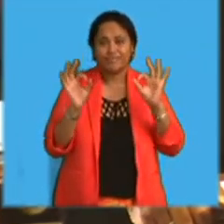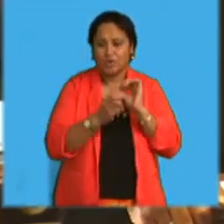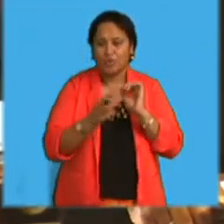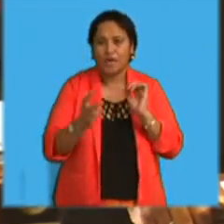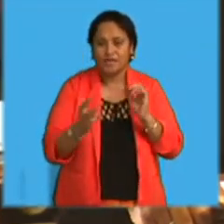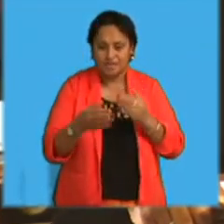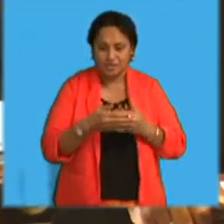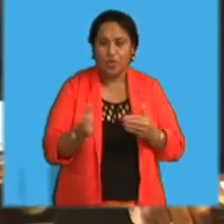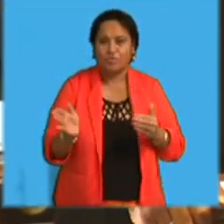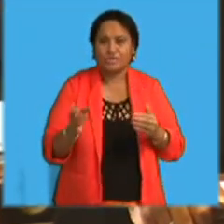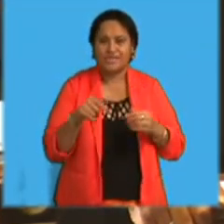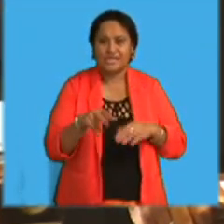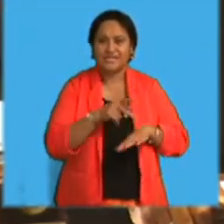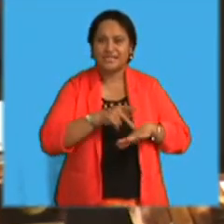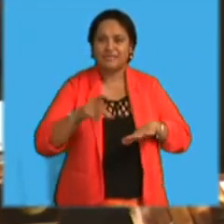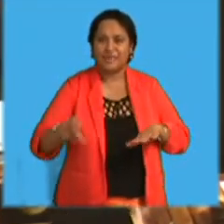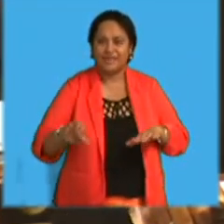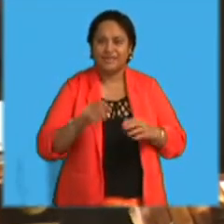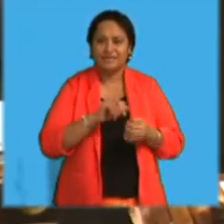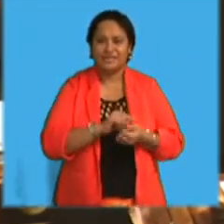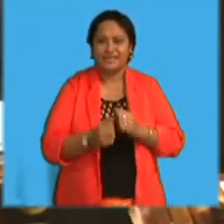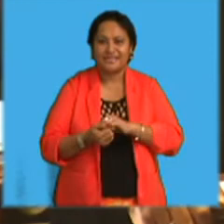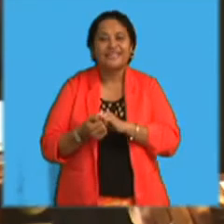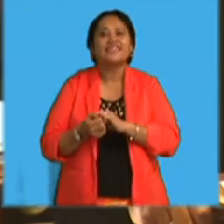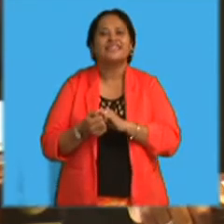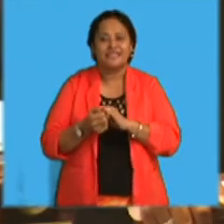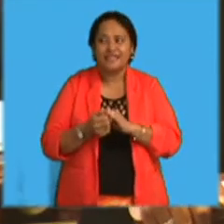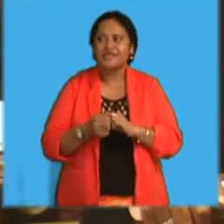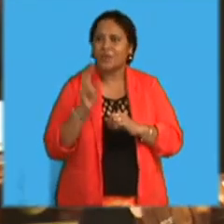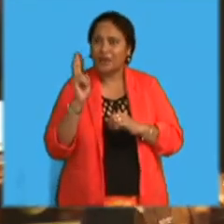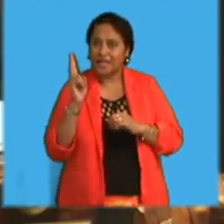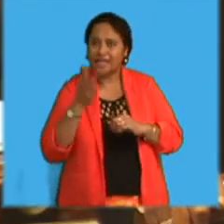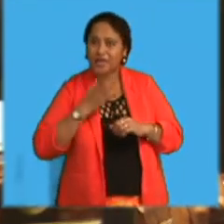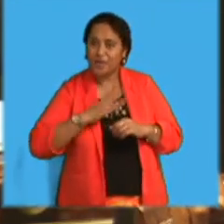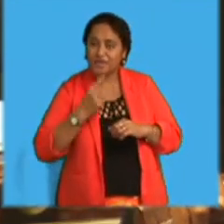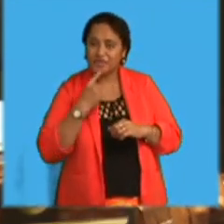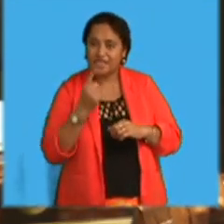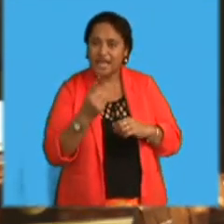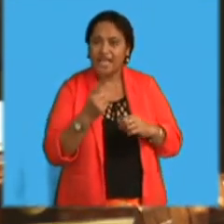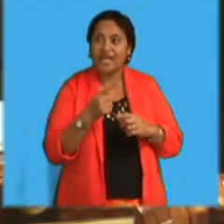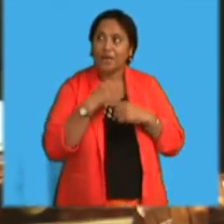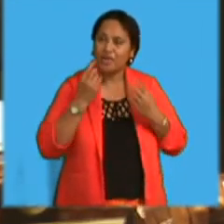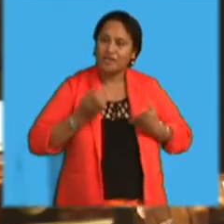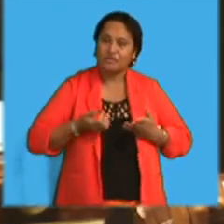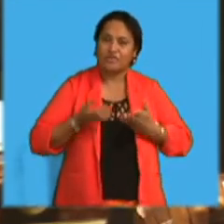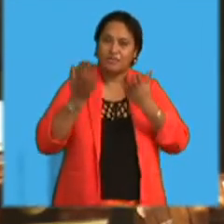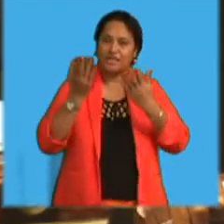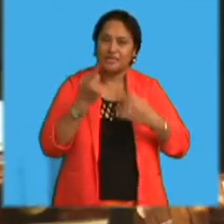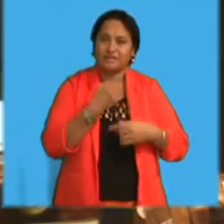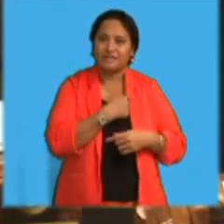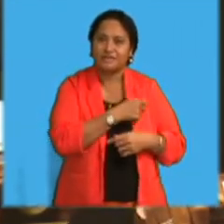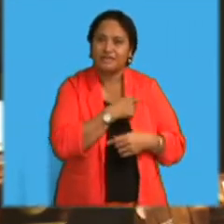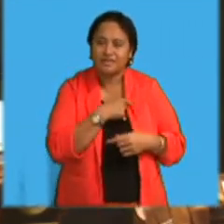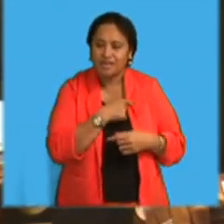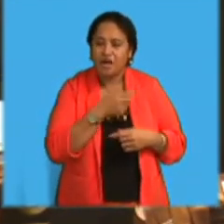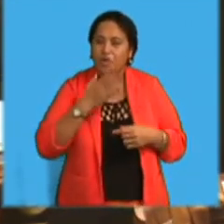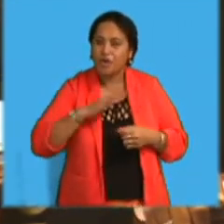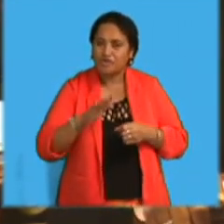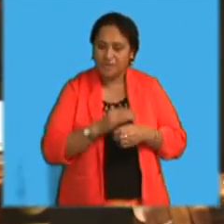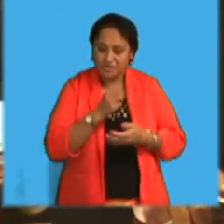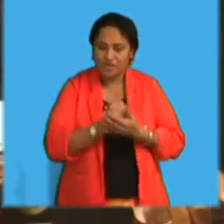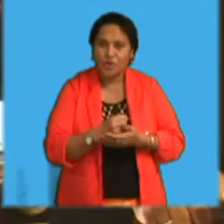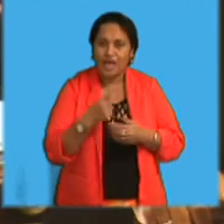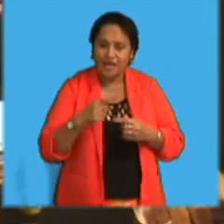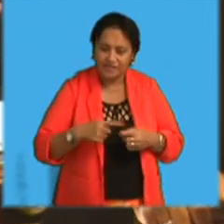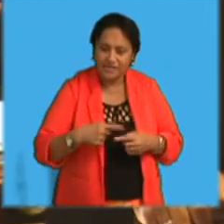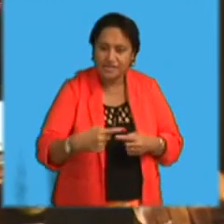this Parliament session, Madam Speaker. And I again reiterate our committed stance to ensuring a sustainable environment